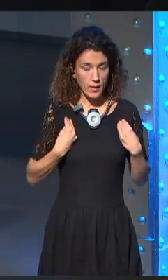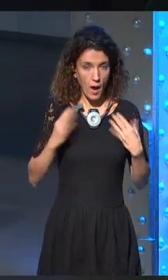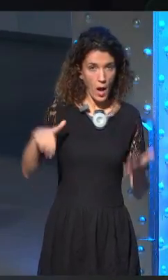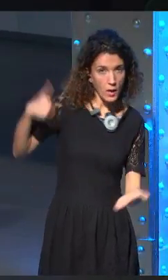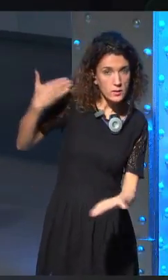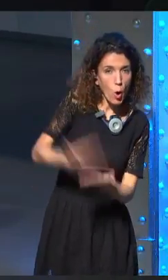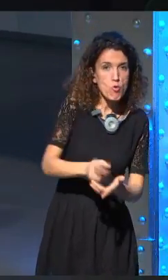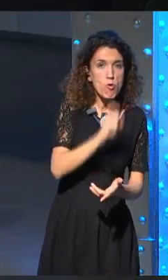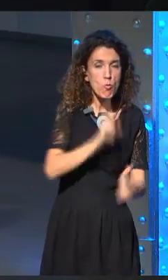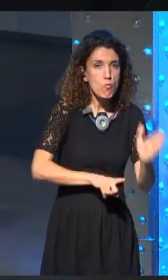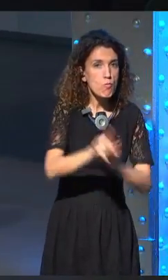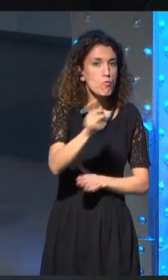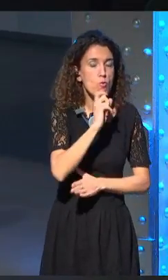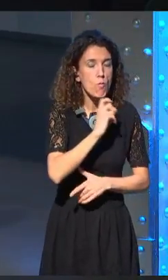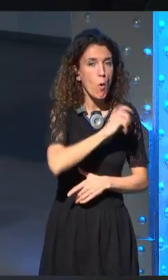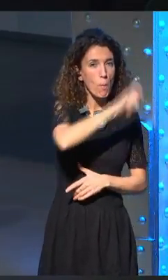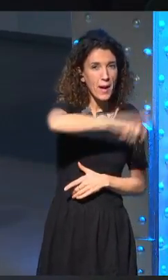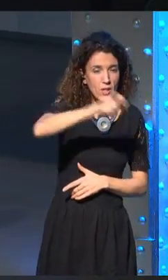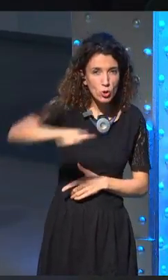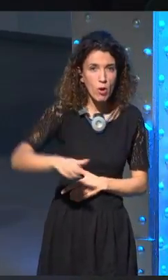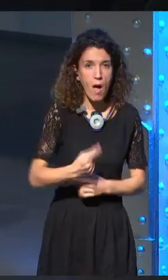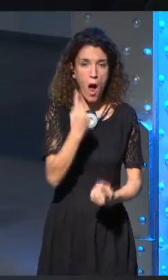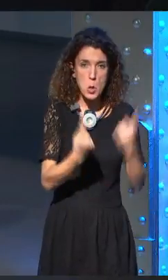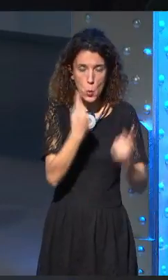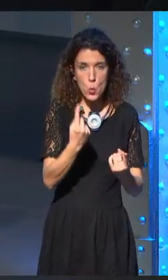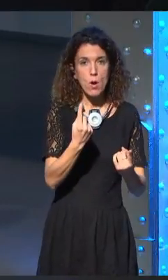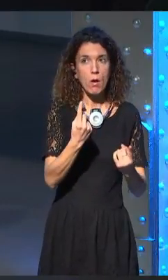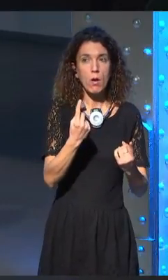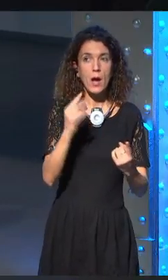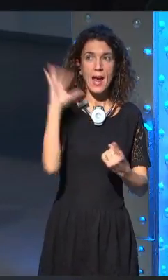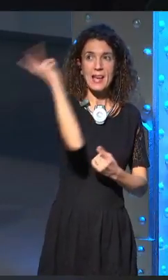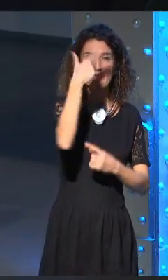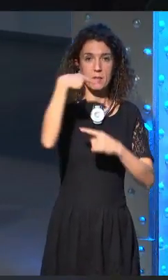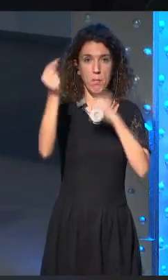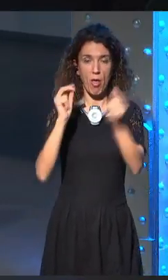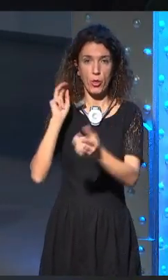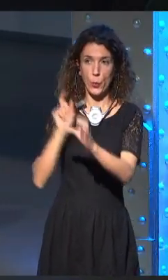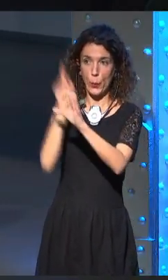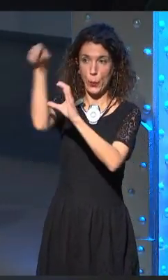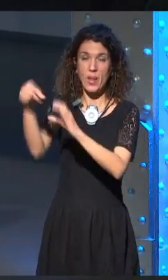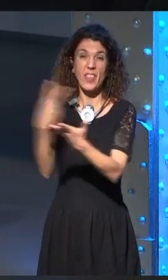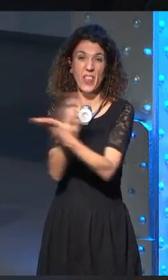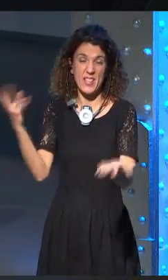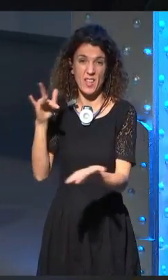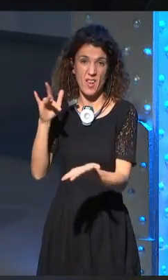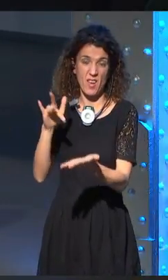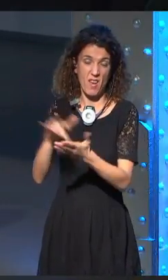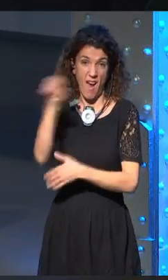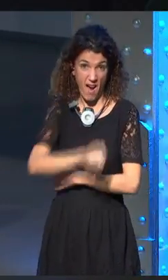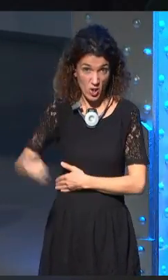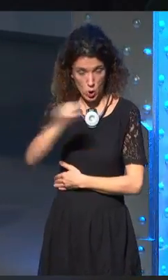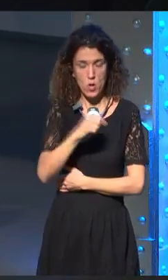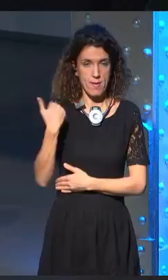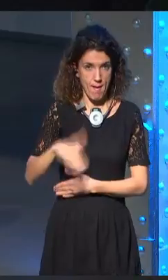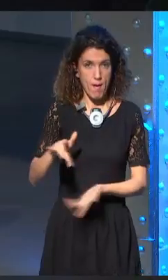that have been living in space for 17 years, it's an impressive achievement. You know, on the other hand, if you consider how many stars there